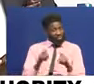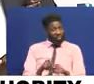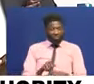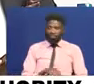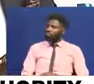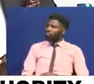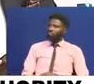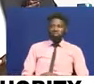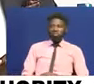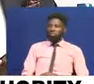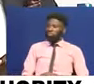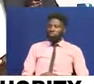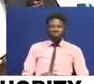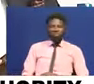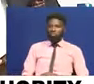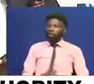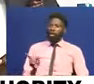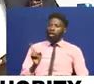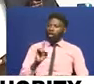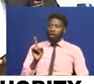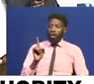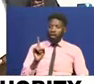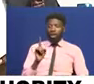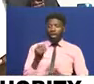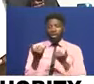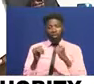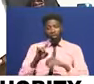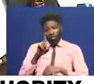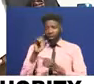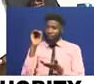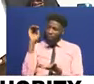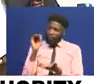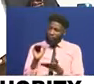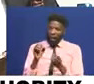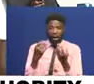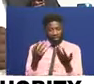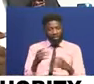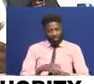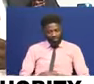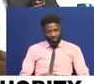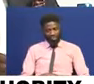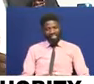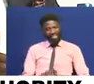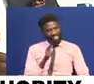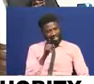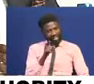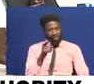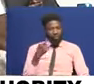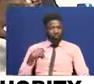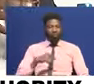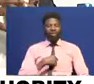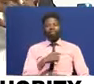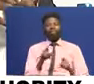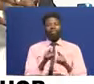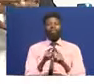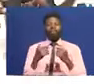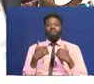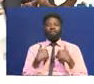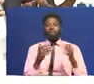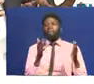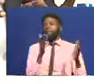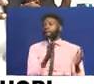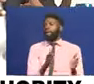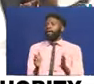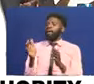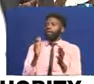a workforce that huge. The question is how much less. That's the question. And that's what I'm saying. And that's what I'm saying. That's where we have got our HR instruments. You know, we've got a whole